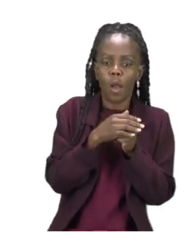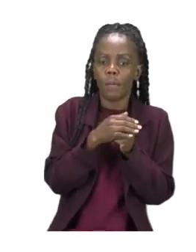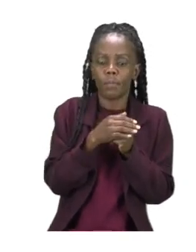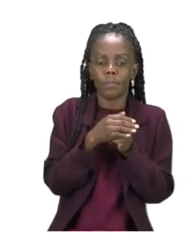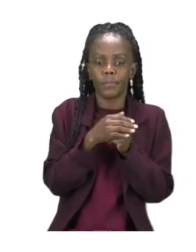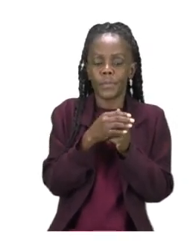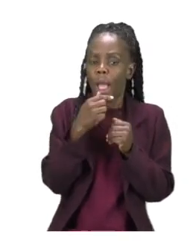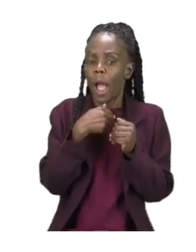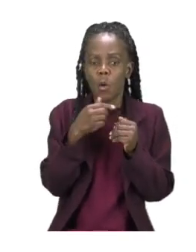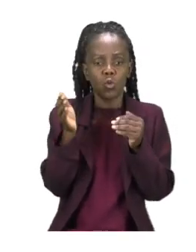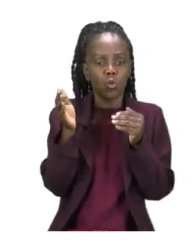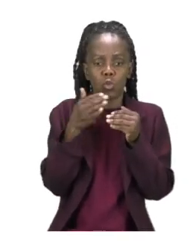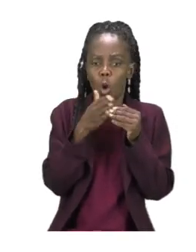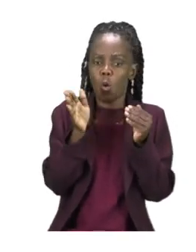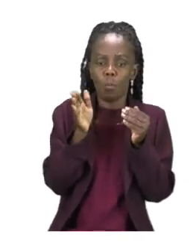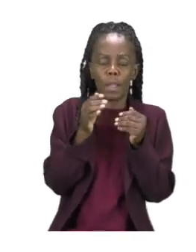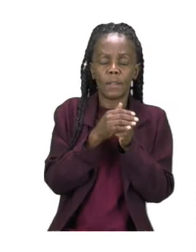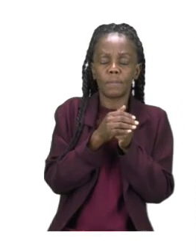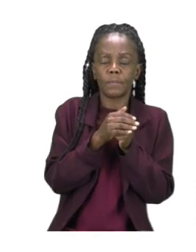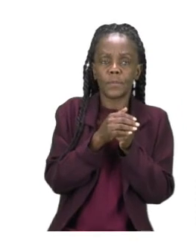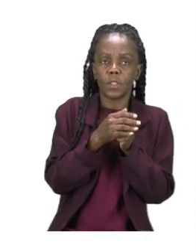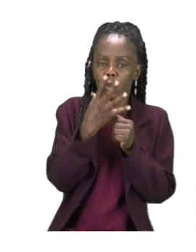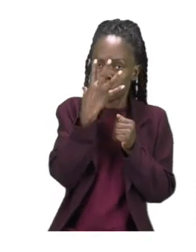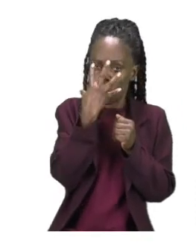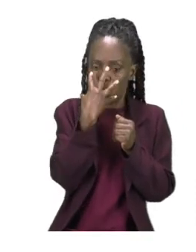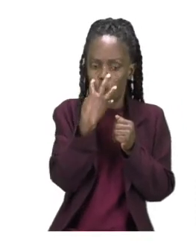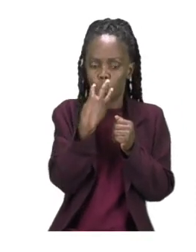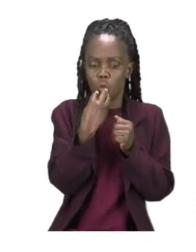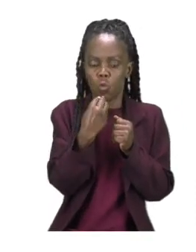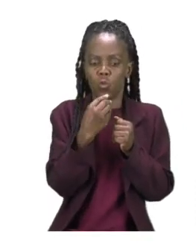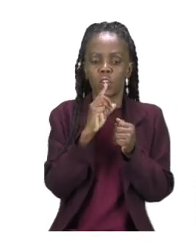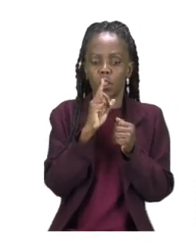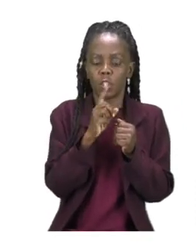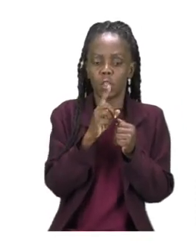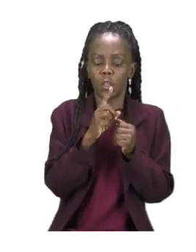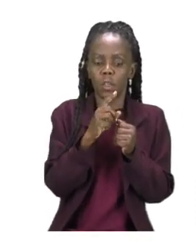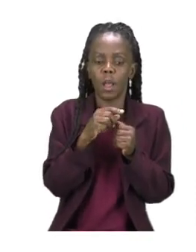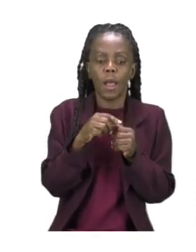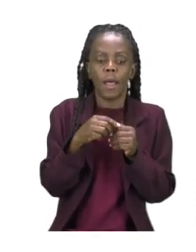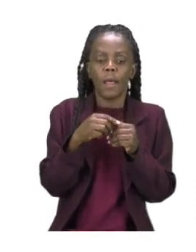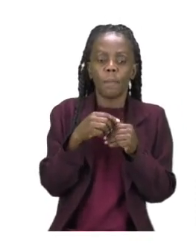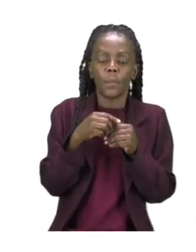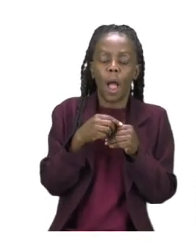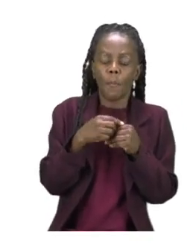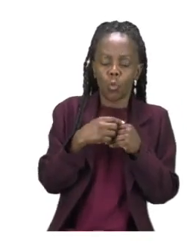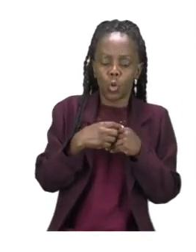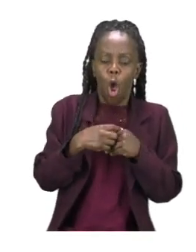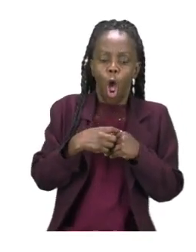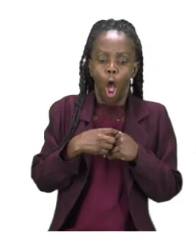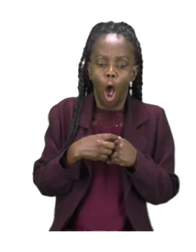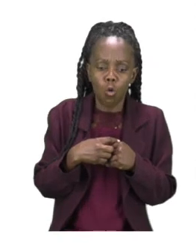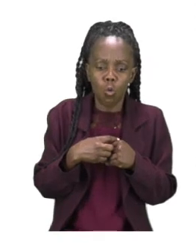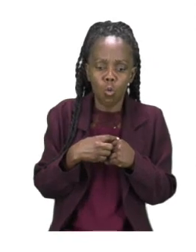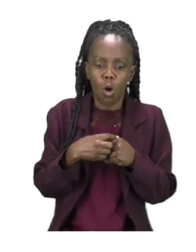Then I will huff, and I will puff, and I will blow your house